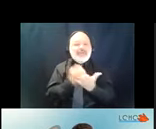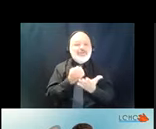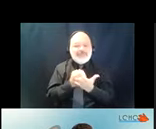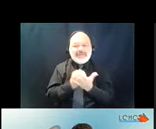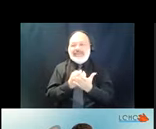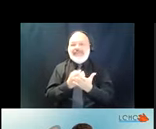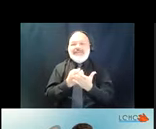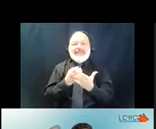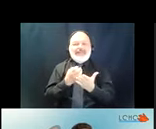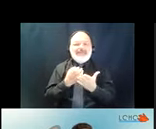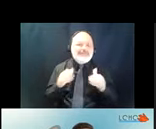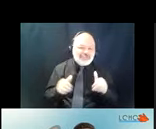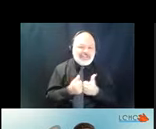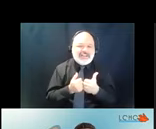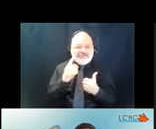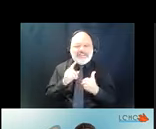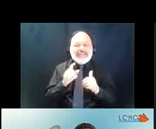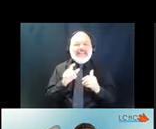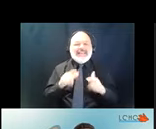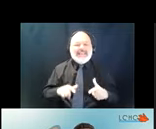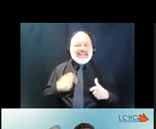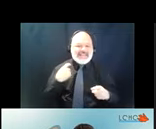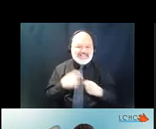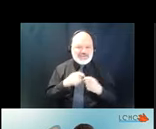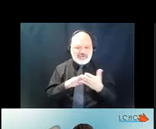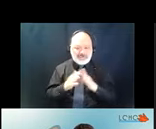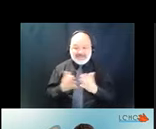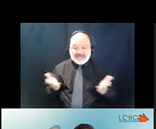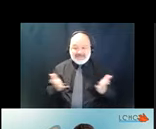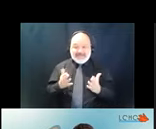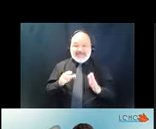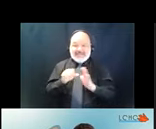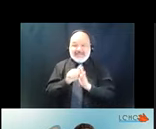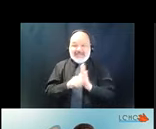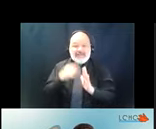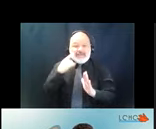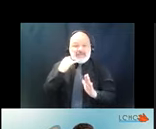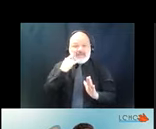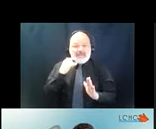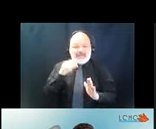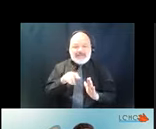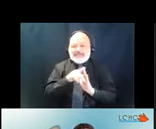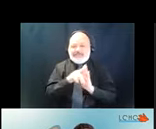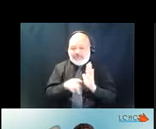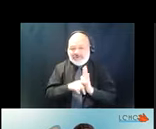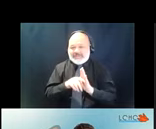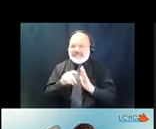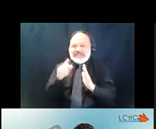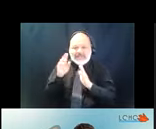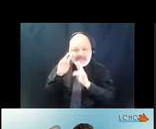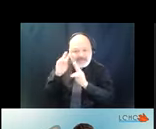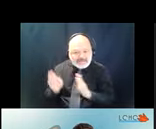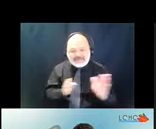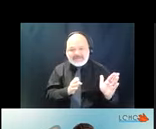opportunity continue to be a challenge for the Latino community. But I think within the state of California, we're thinking through some at least policy strategies and some